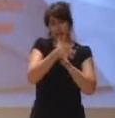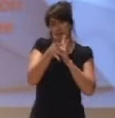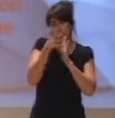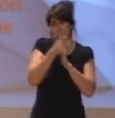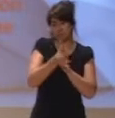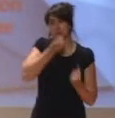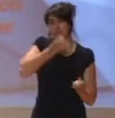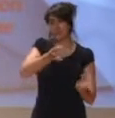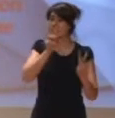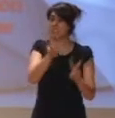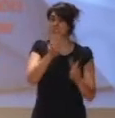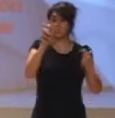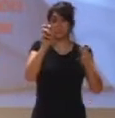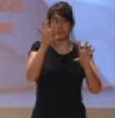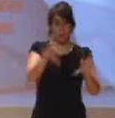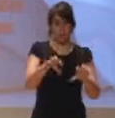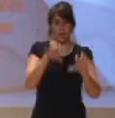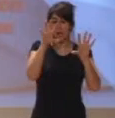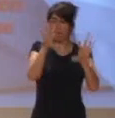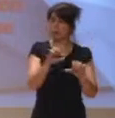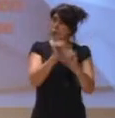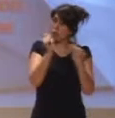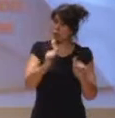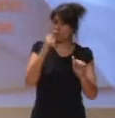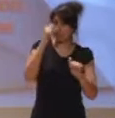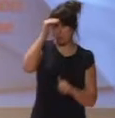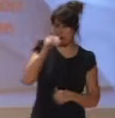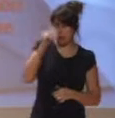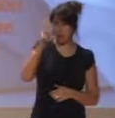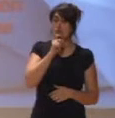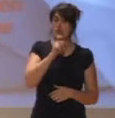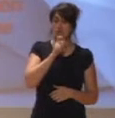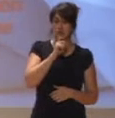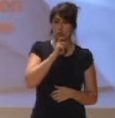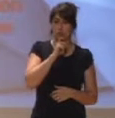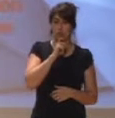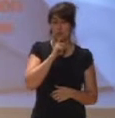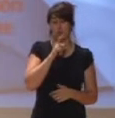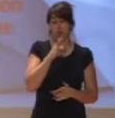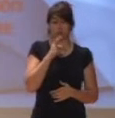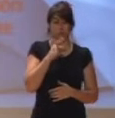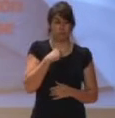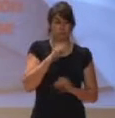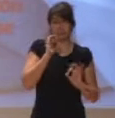perhaps my colleague can explain how